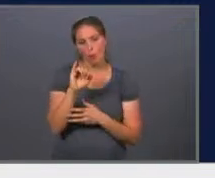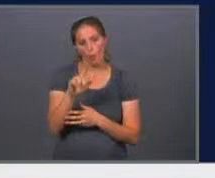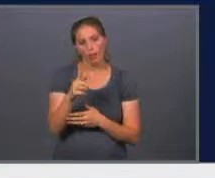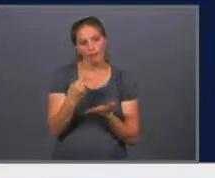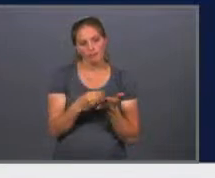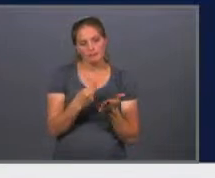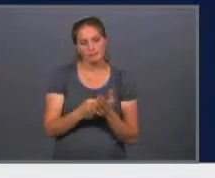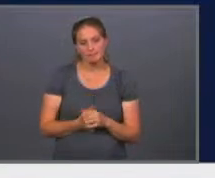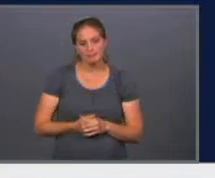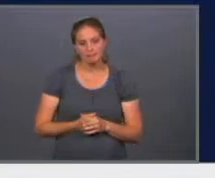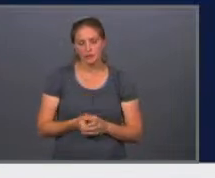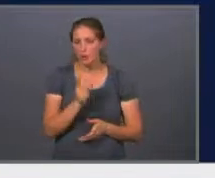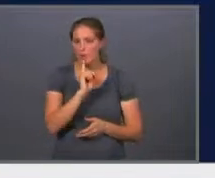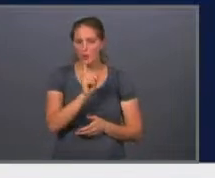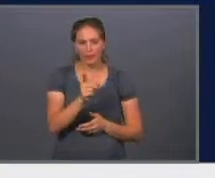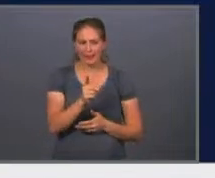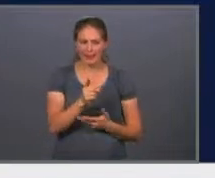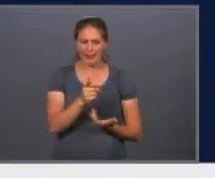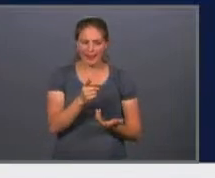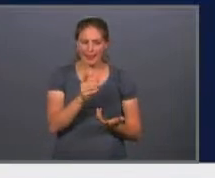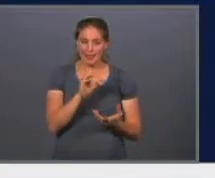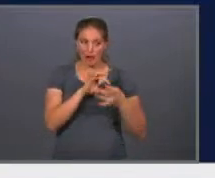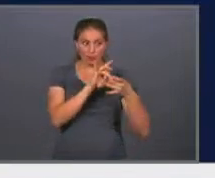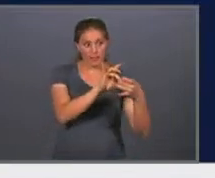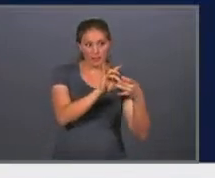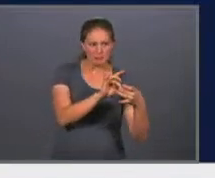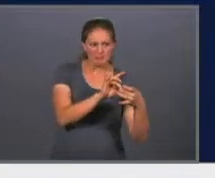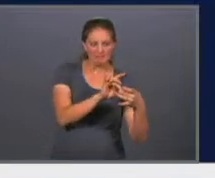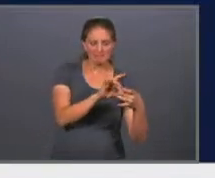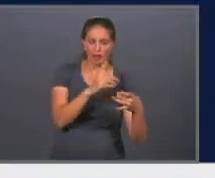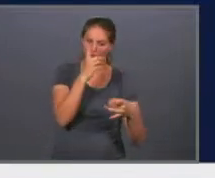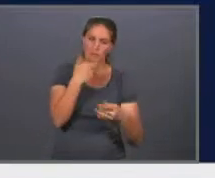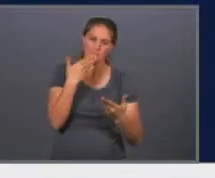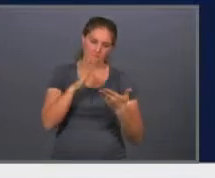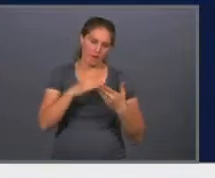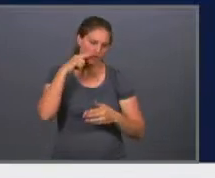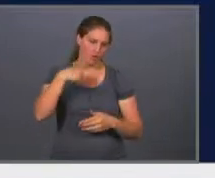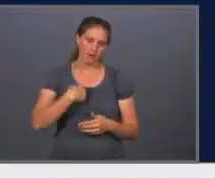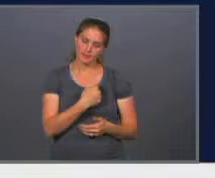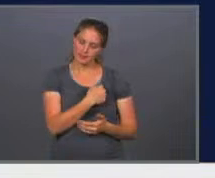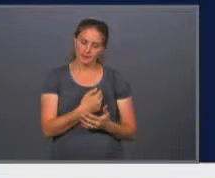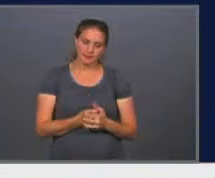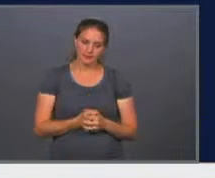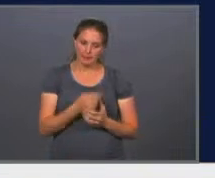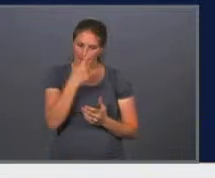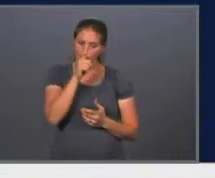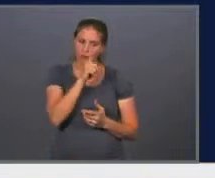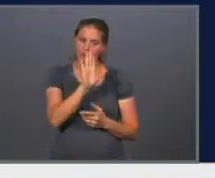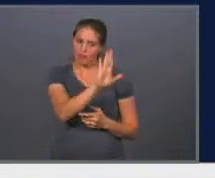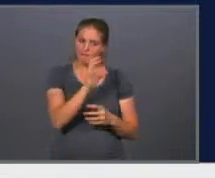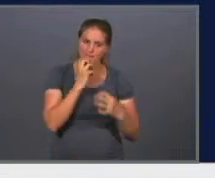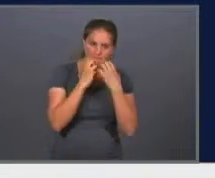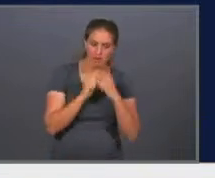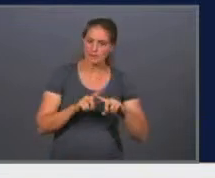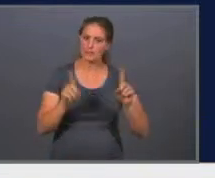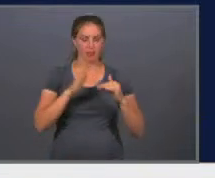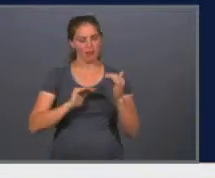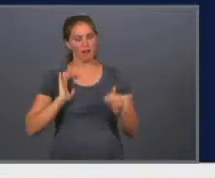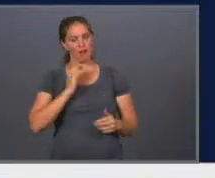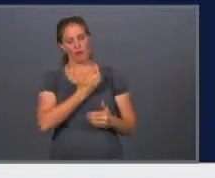think it's a poor reflection on us quite often. I mean, I think that's one reason why, in the past at least,